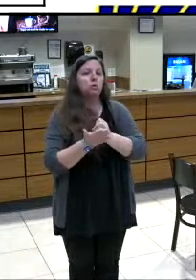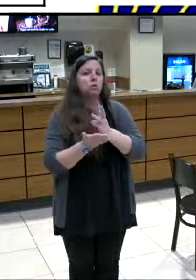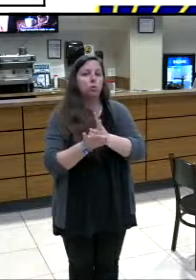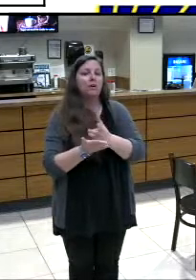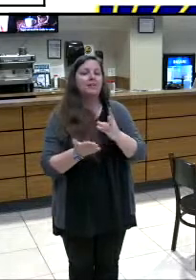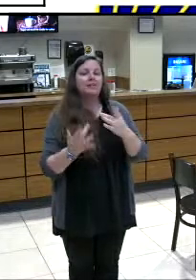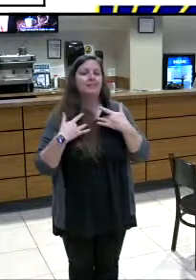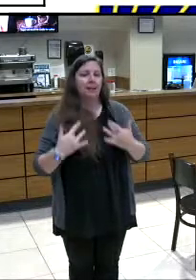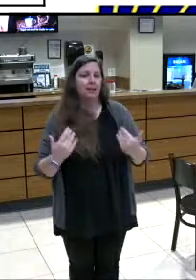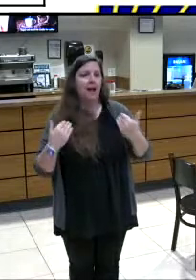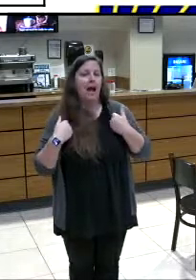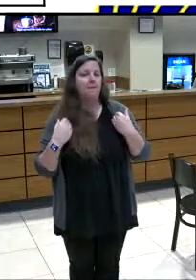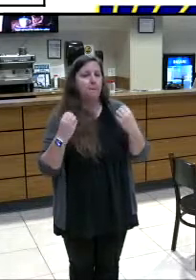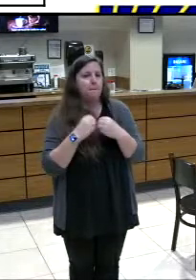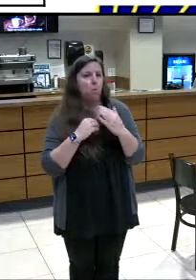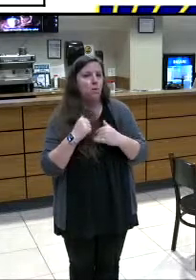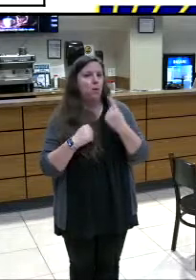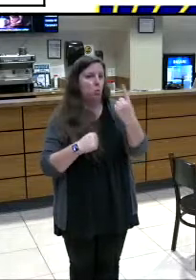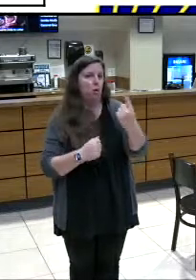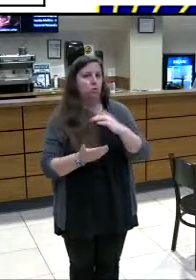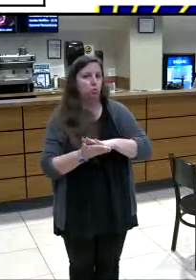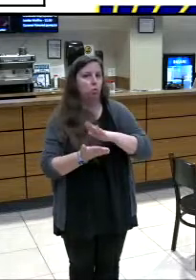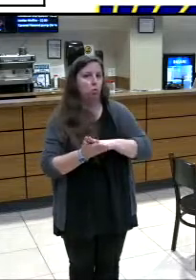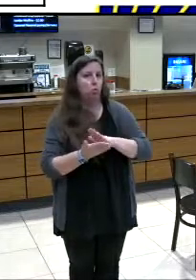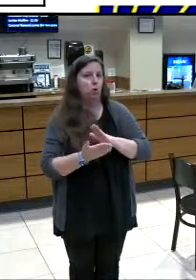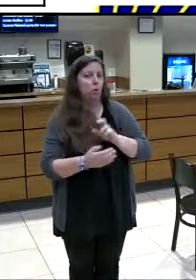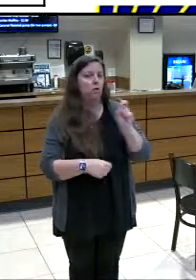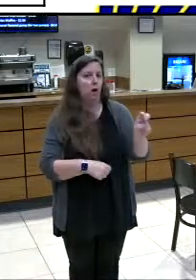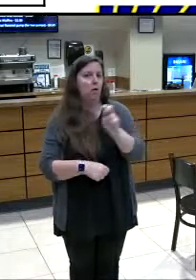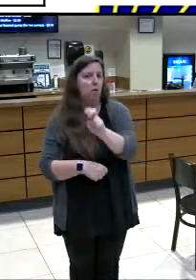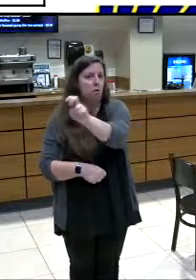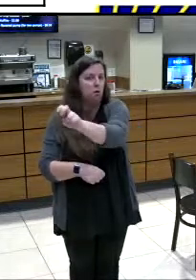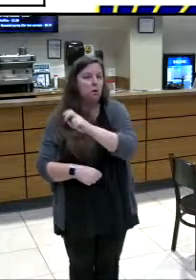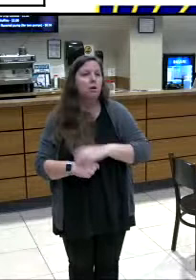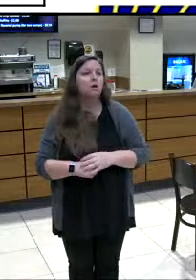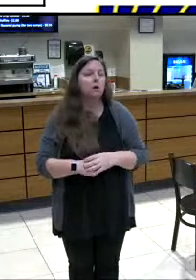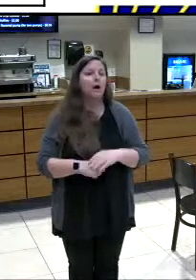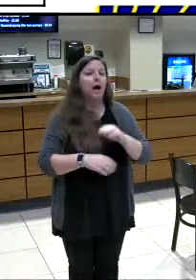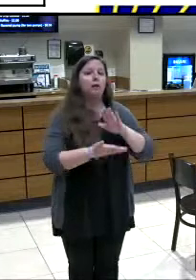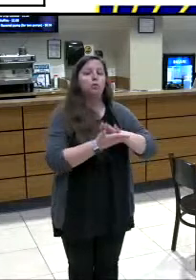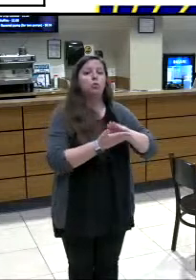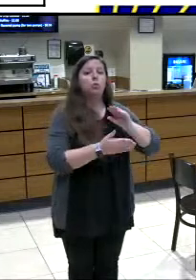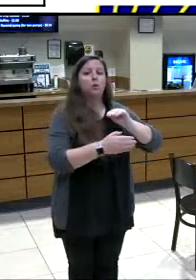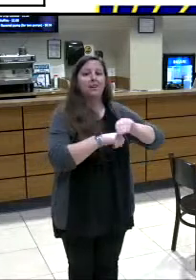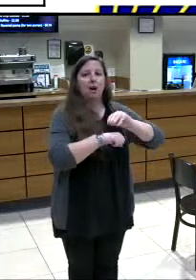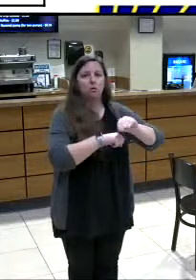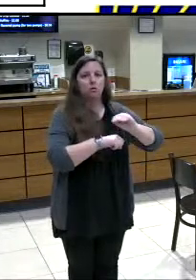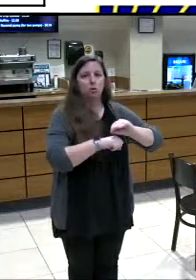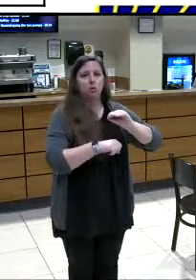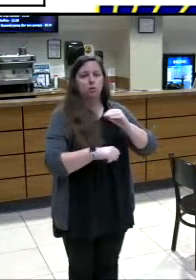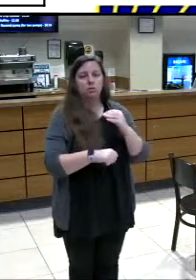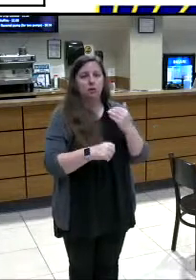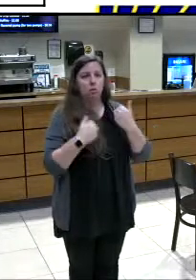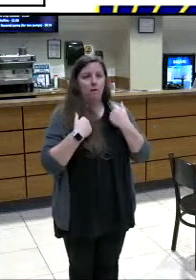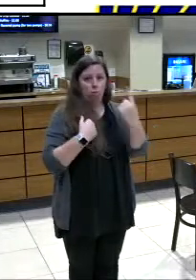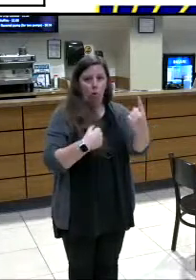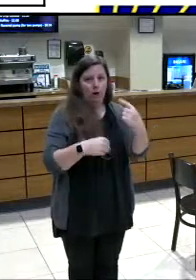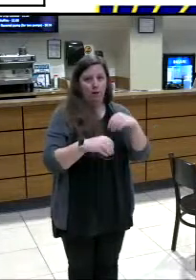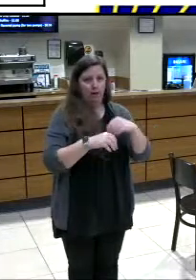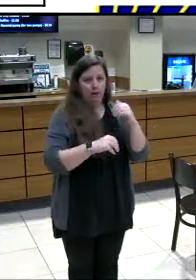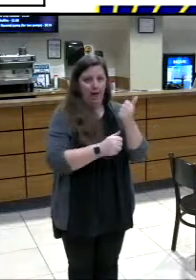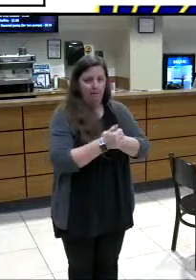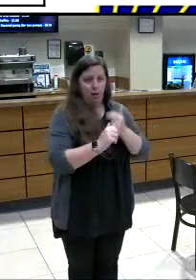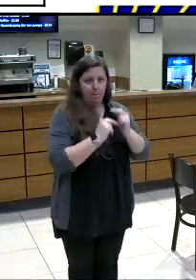sites. So we are assigned to 2 to 3 schools, where school counselors are building based. We both have the ability